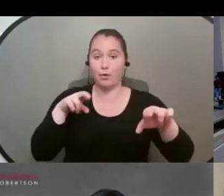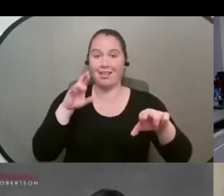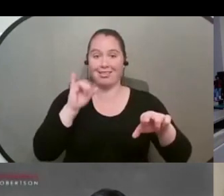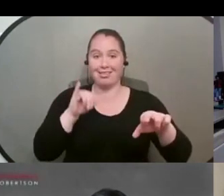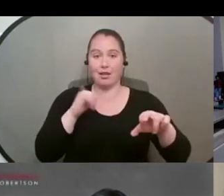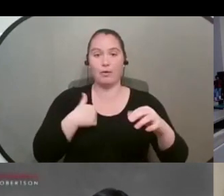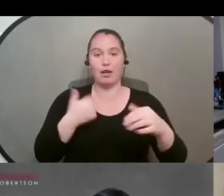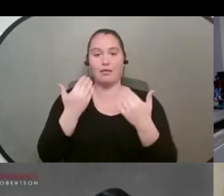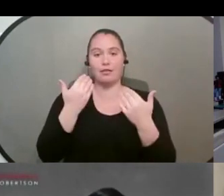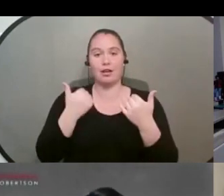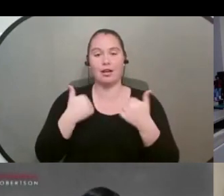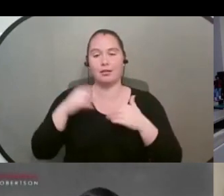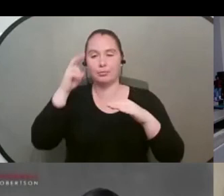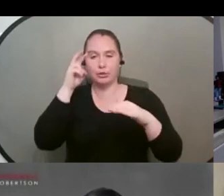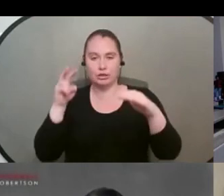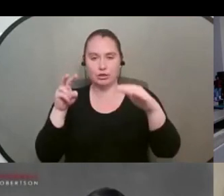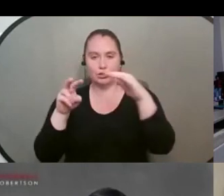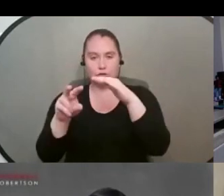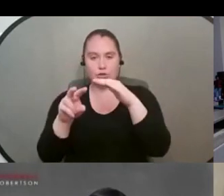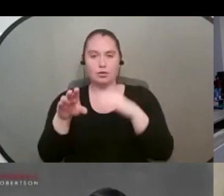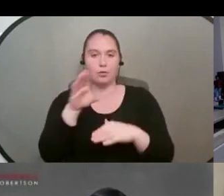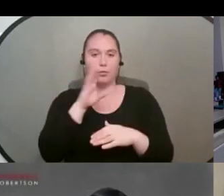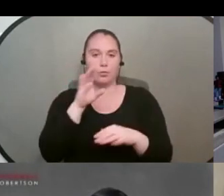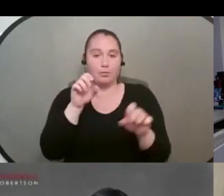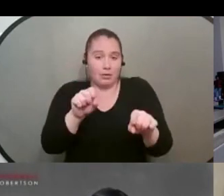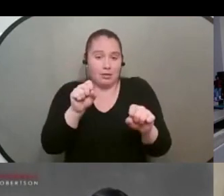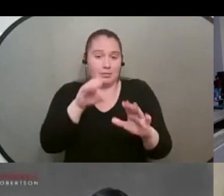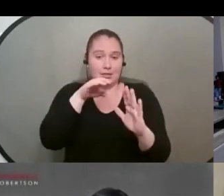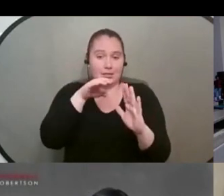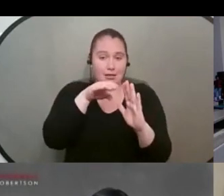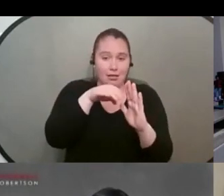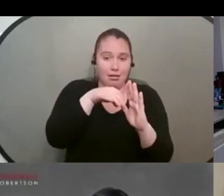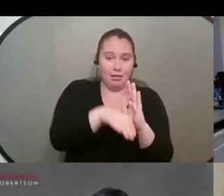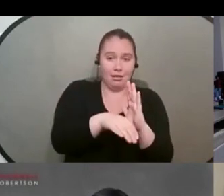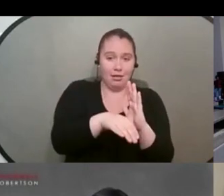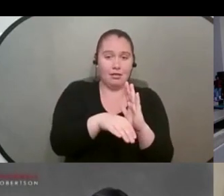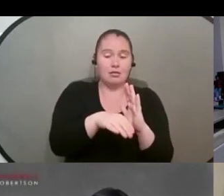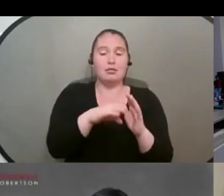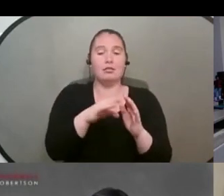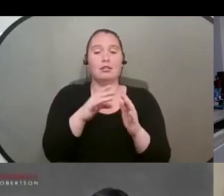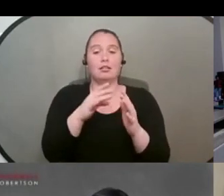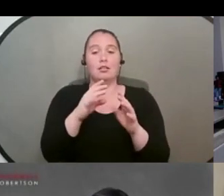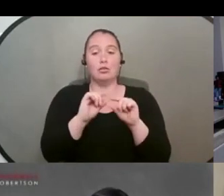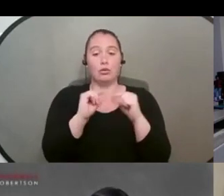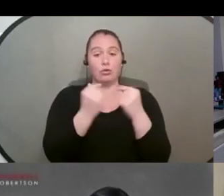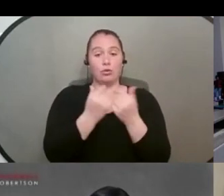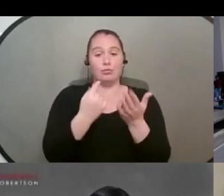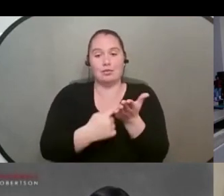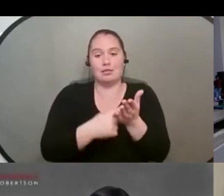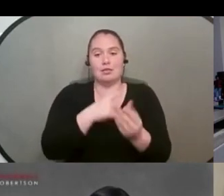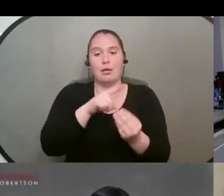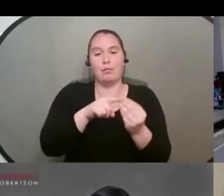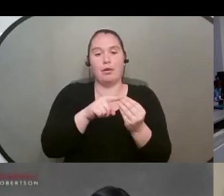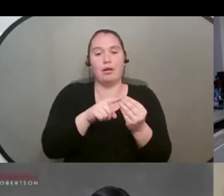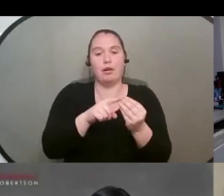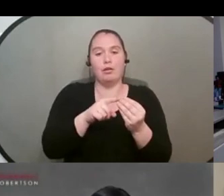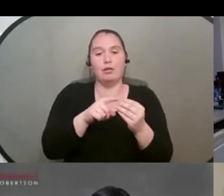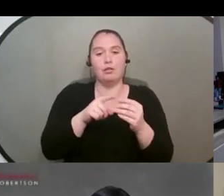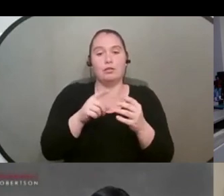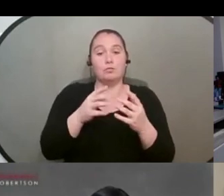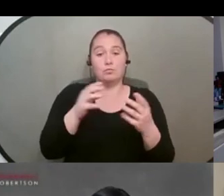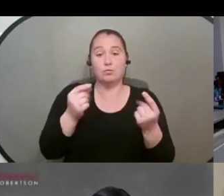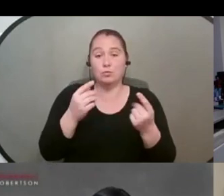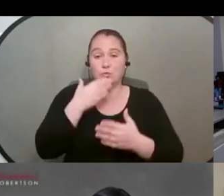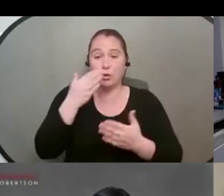prediction of some decline in that, our group discussed how we feel that we're doing good and well with